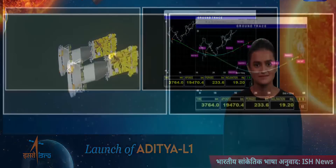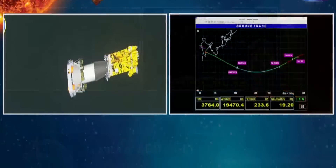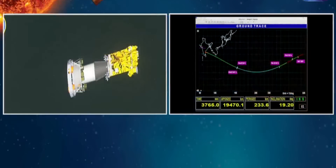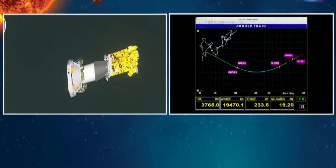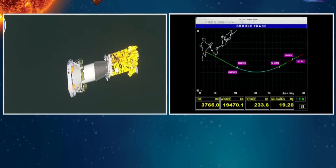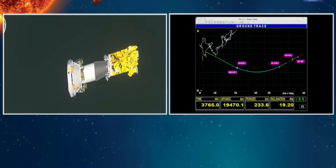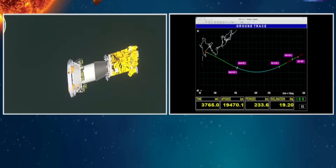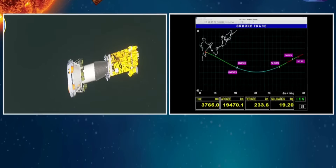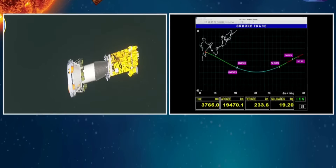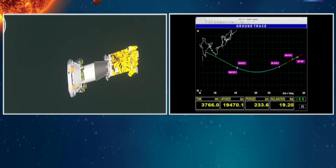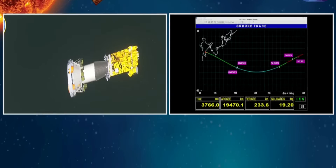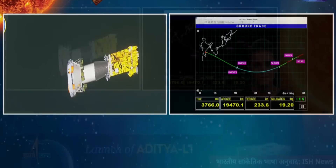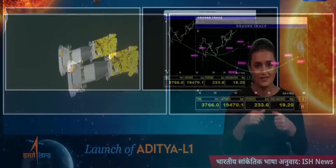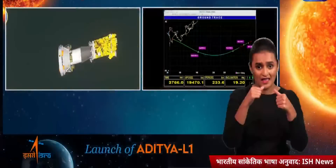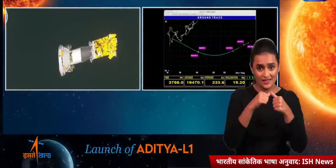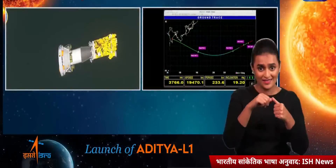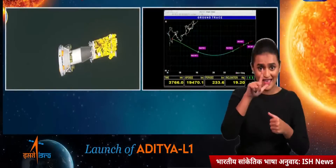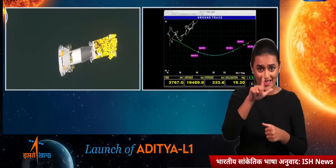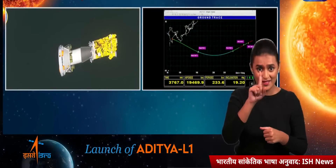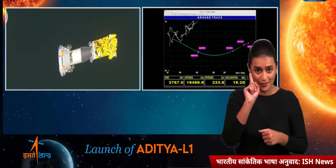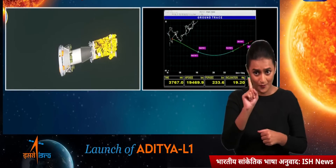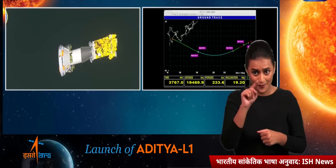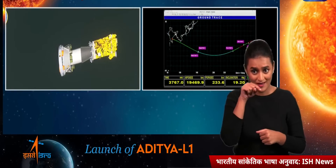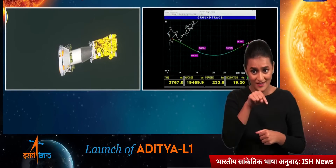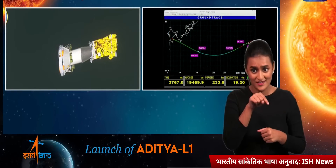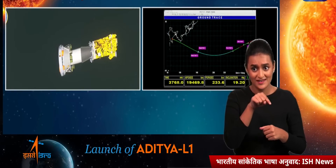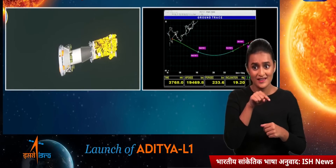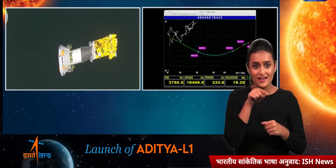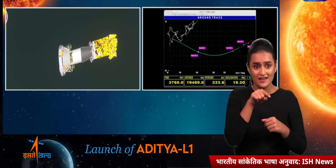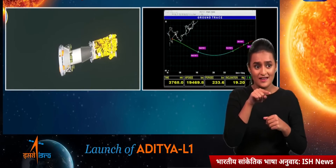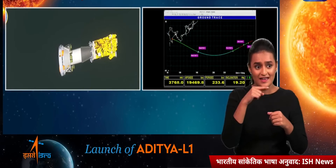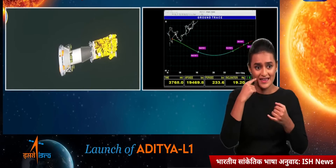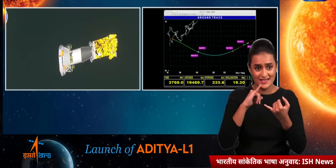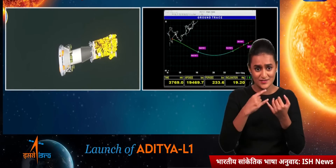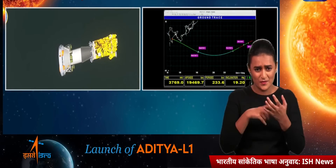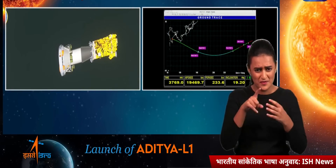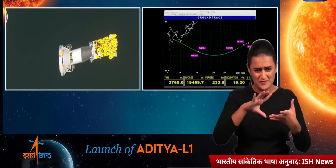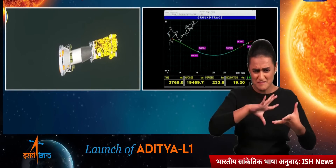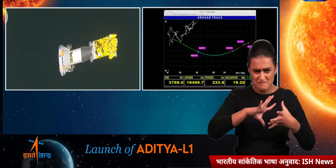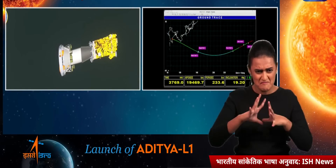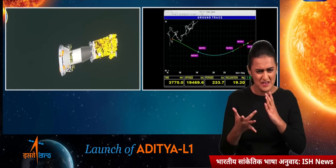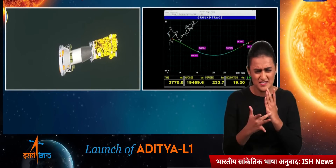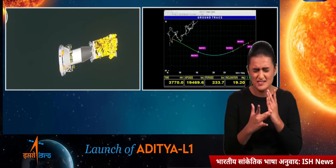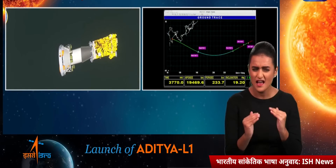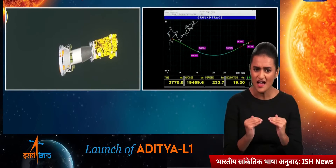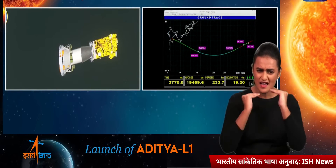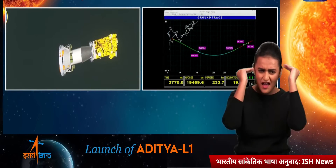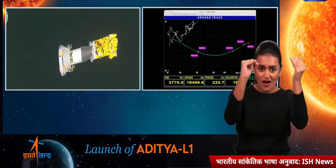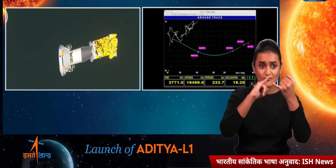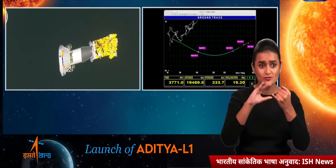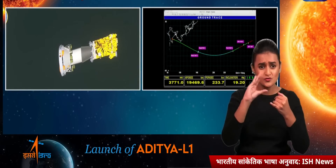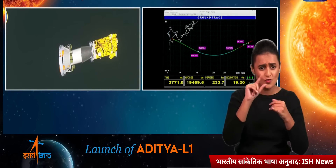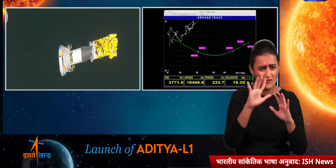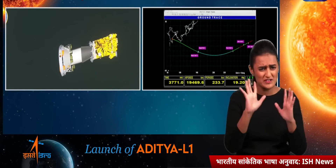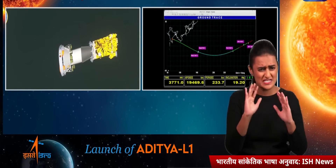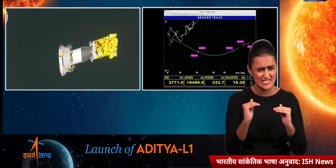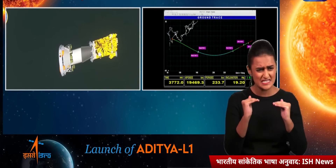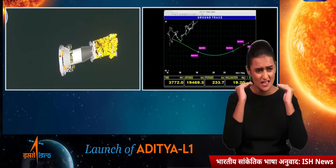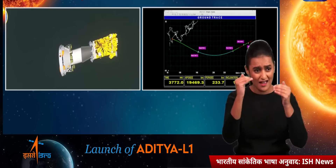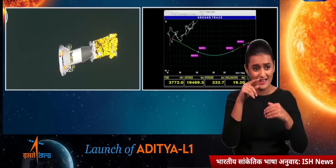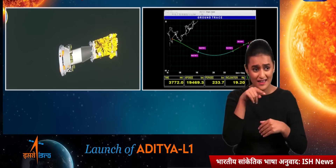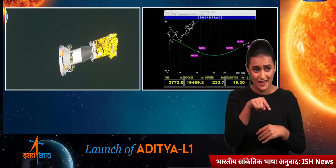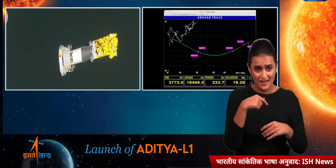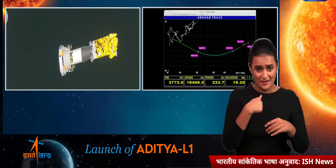For Aditya L1, ISRO has developed advanced flight dynamic software to obtain past trajectory data from tracking,